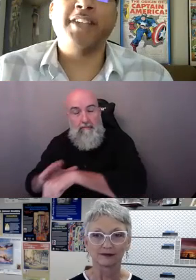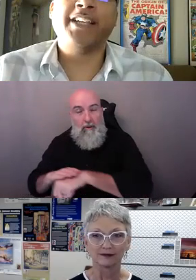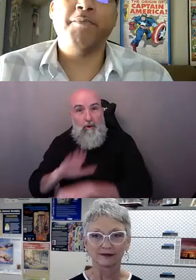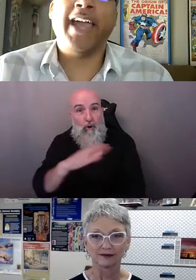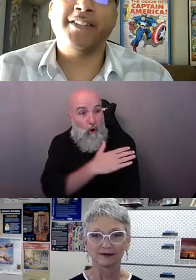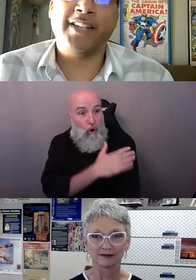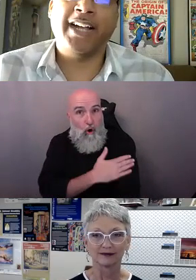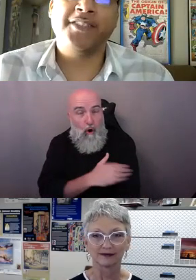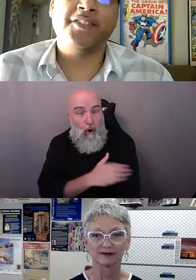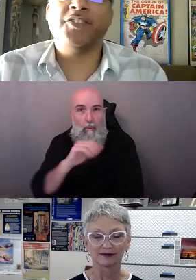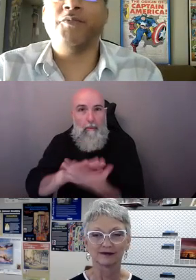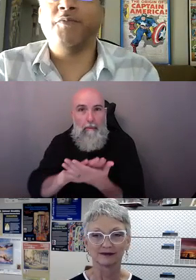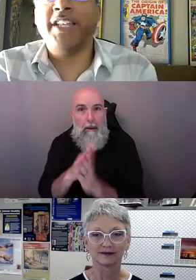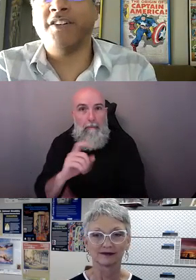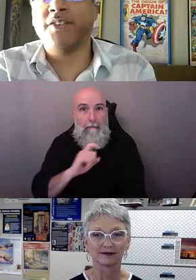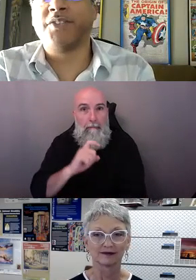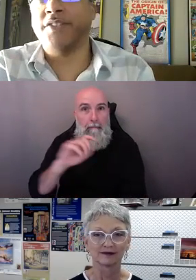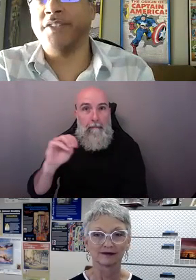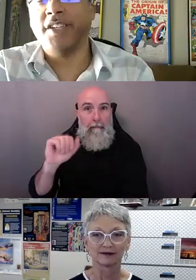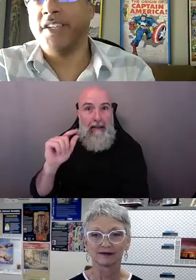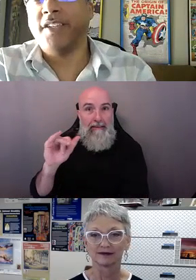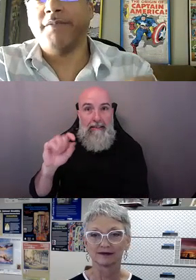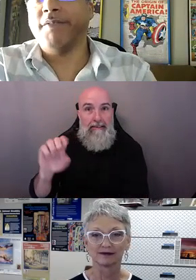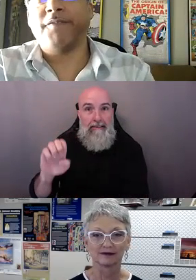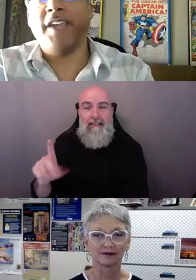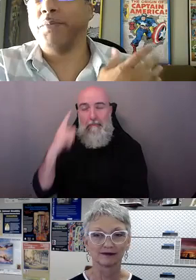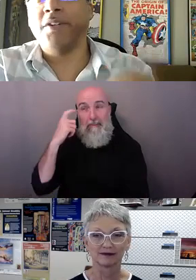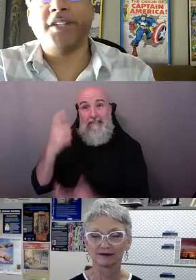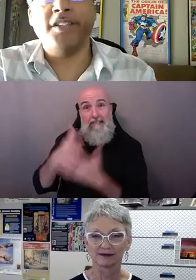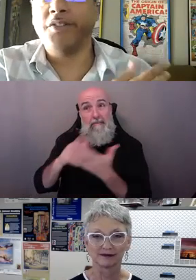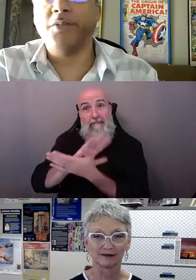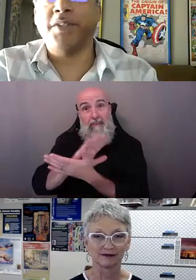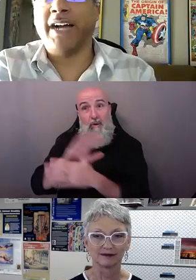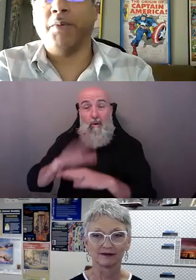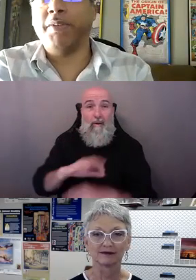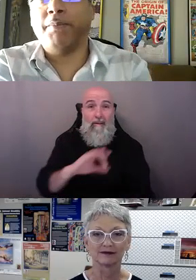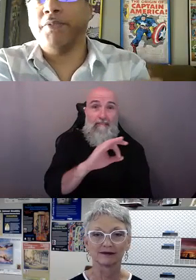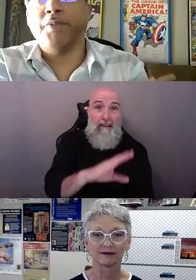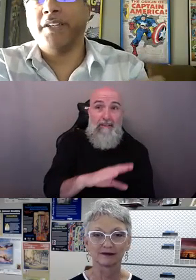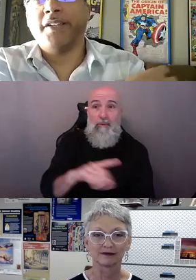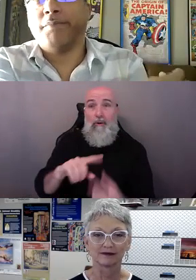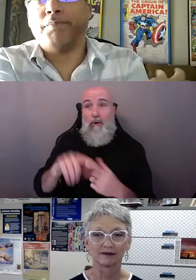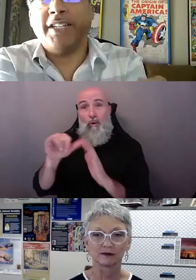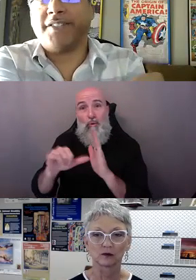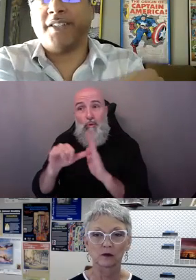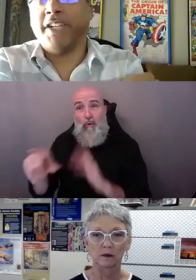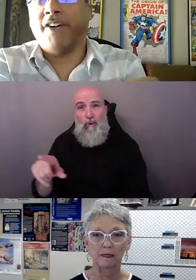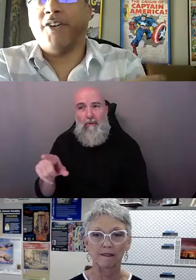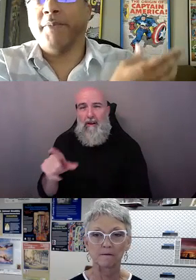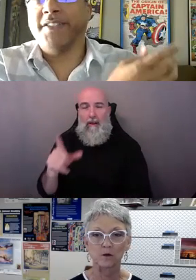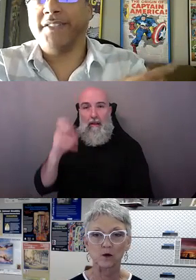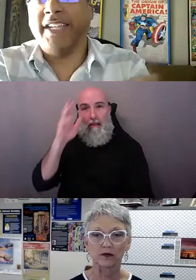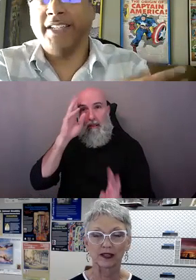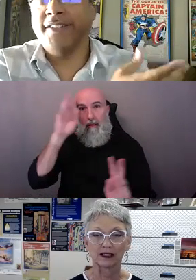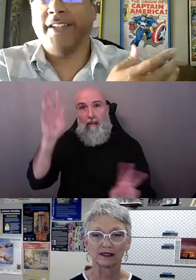arm does not get magnetized, because there's videos on Facebook and YouTube with people putting something on their